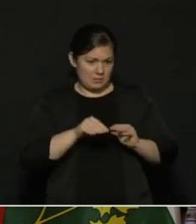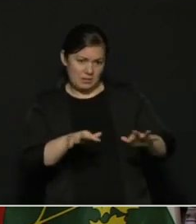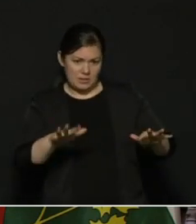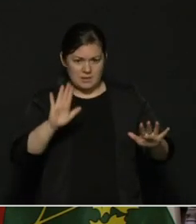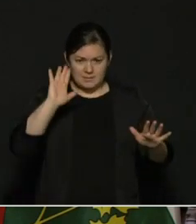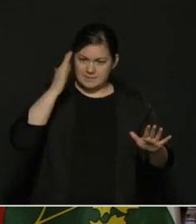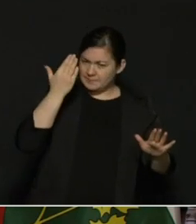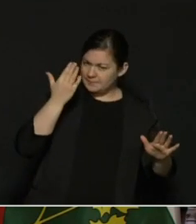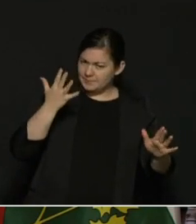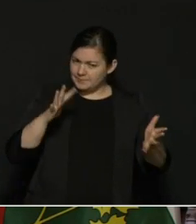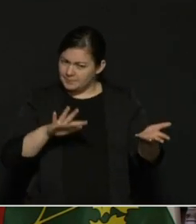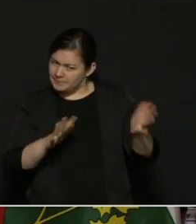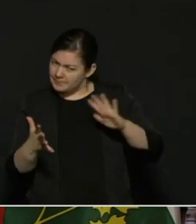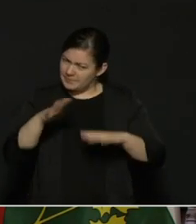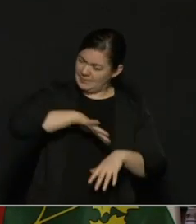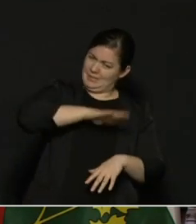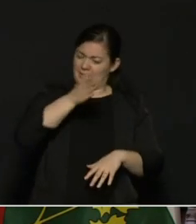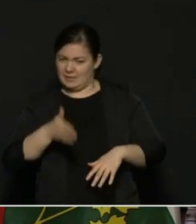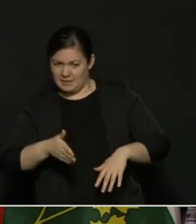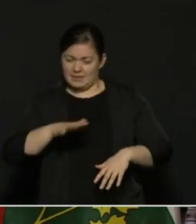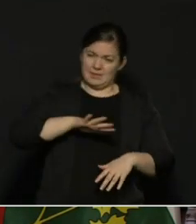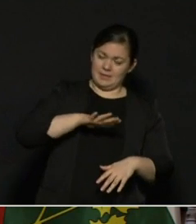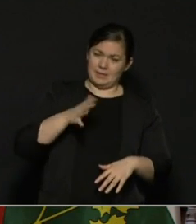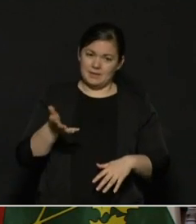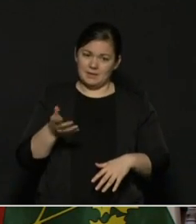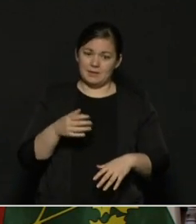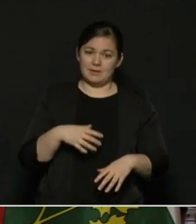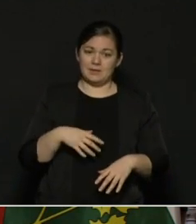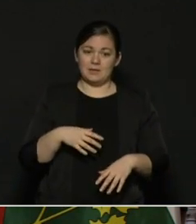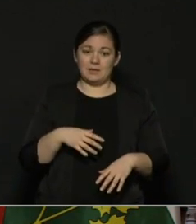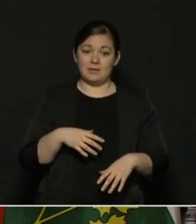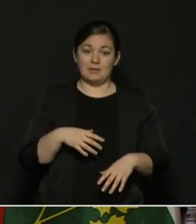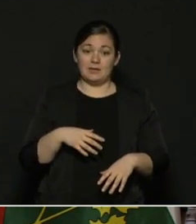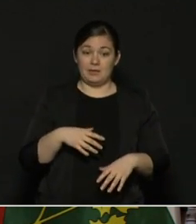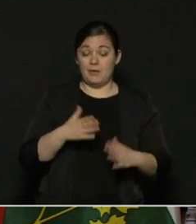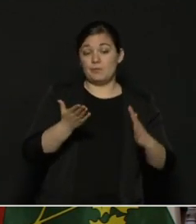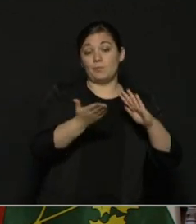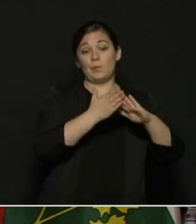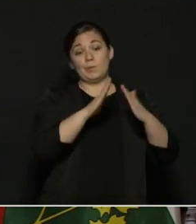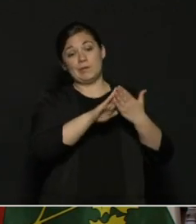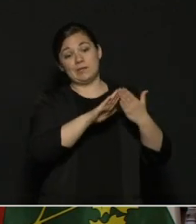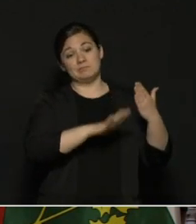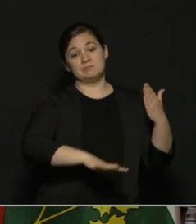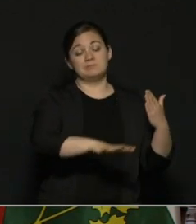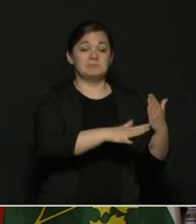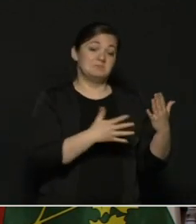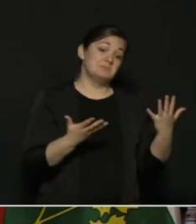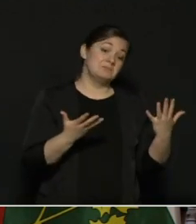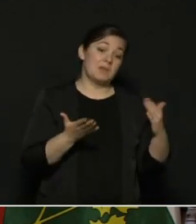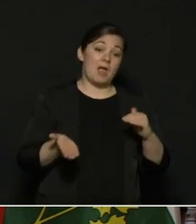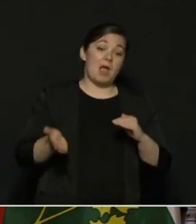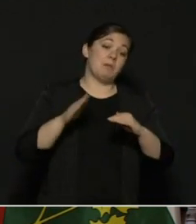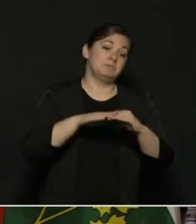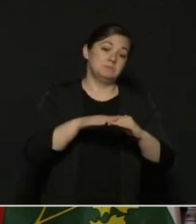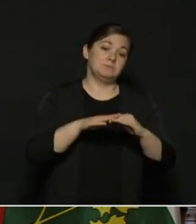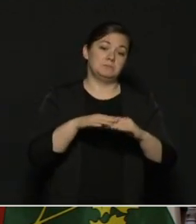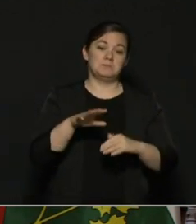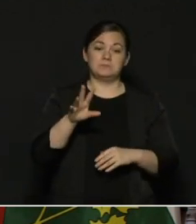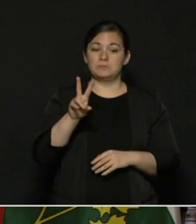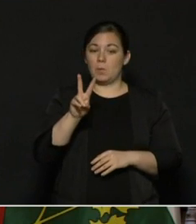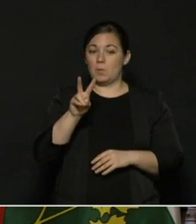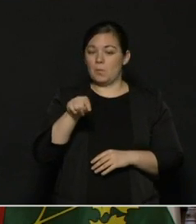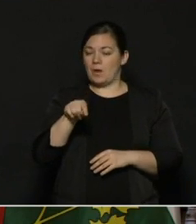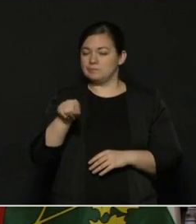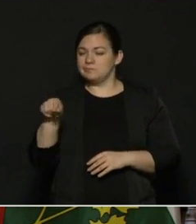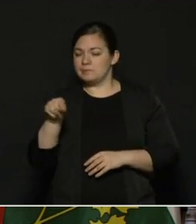bit this week between the low 2s and the high 2%. I'm wondering if you can tell us just your overall impression of that over the